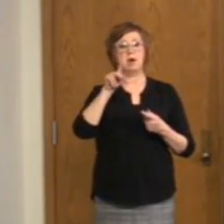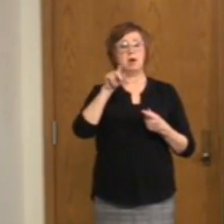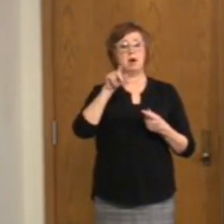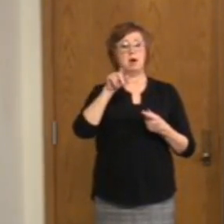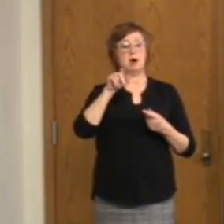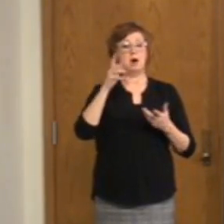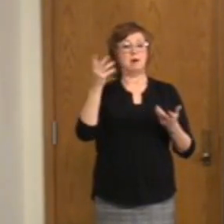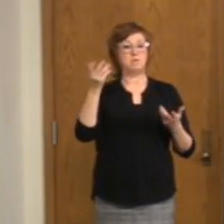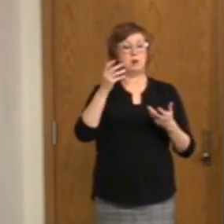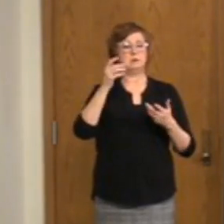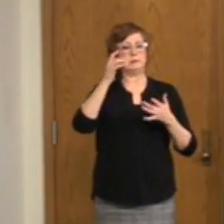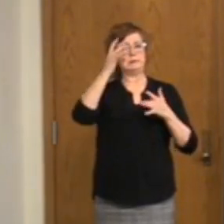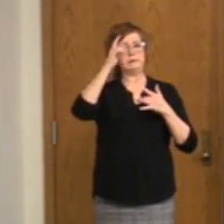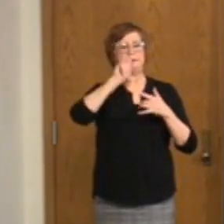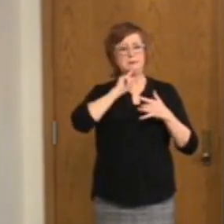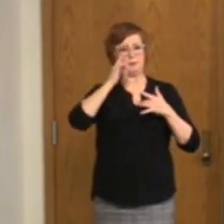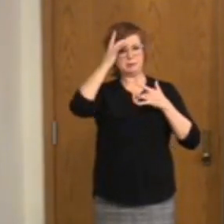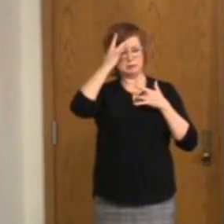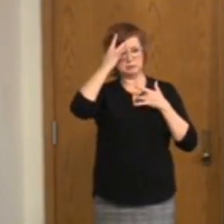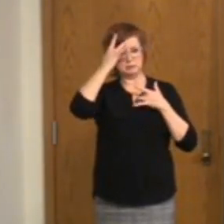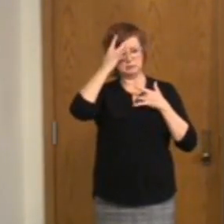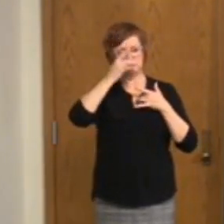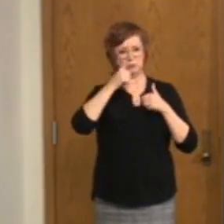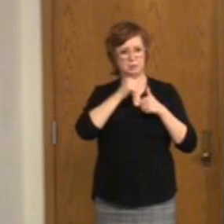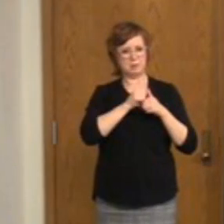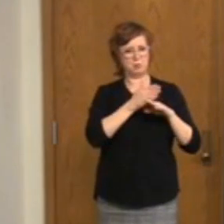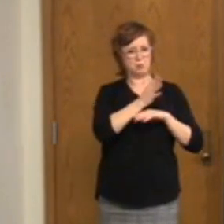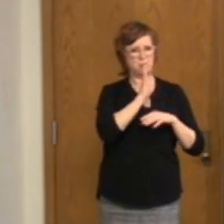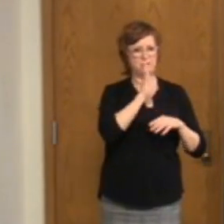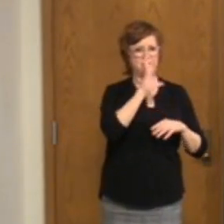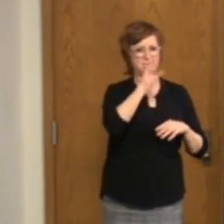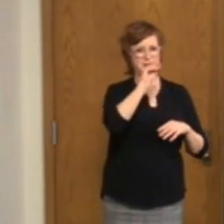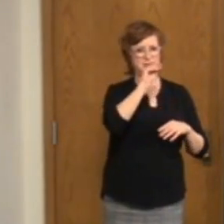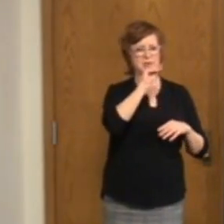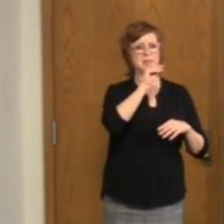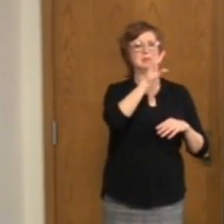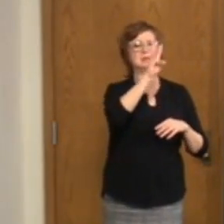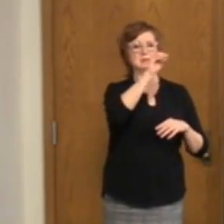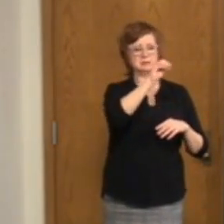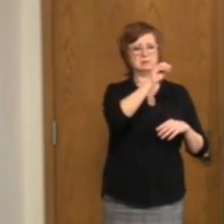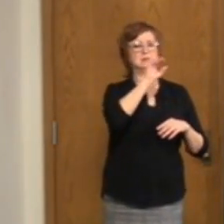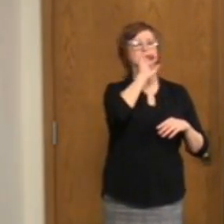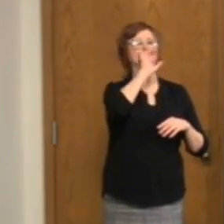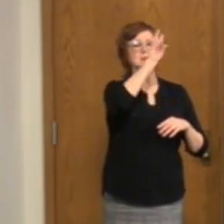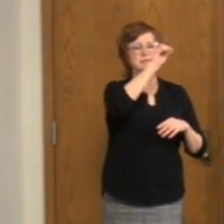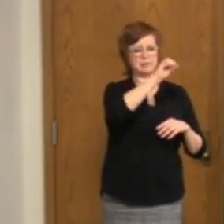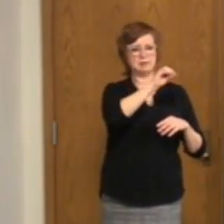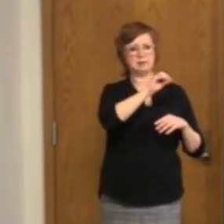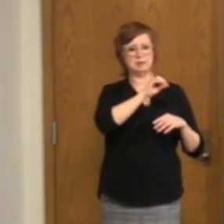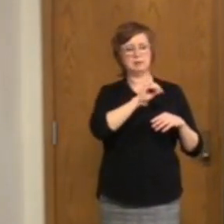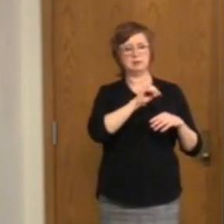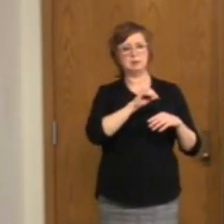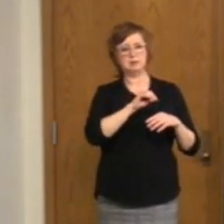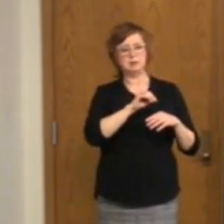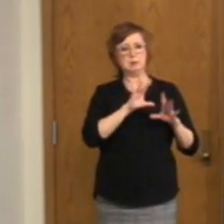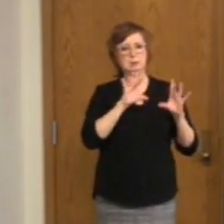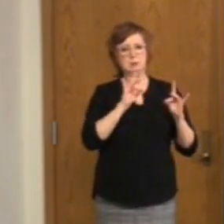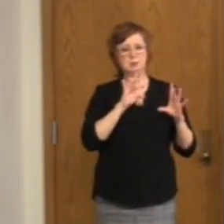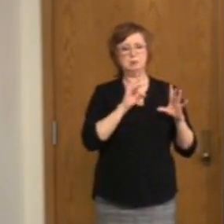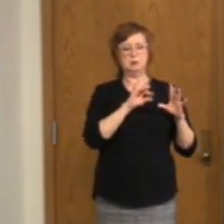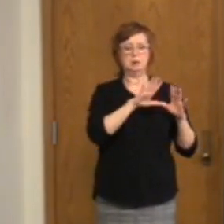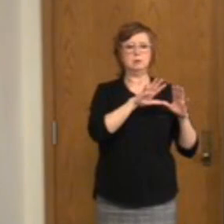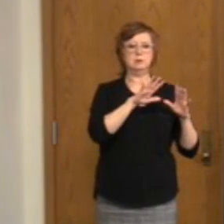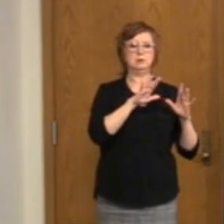greatly increased for those individuals that are over 50, over 60, over 70 years of age. And with the priority